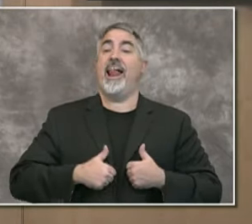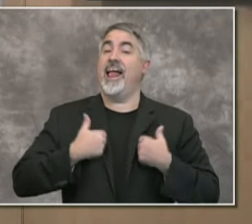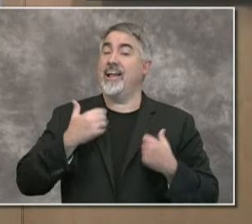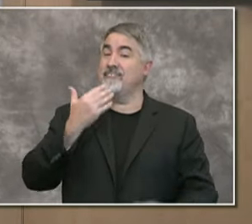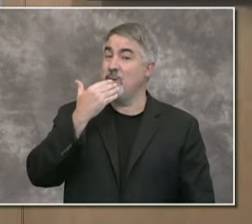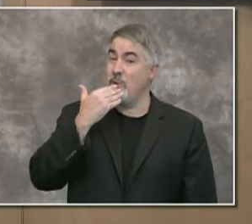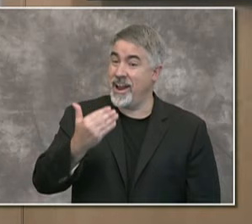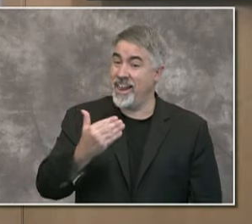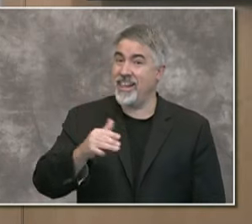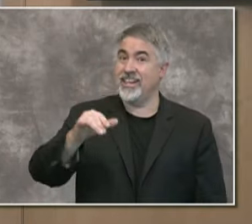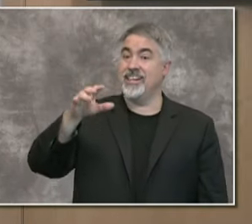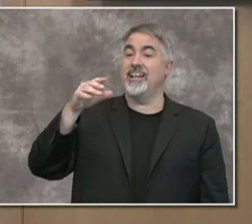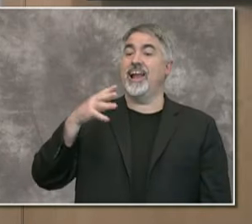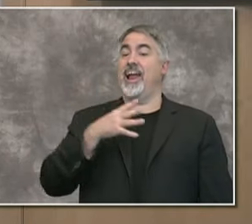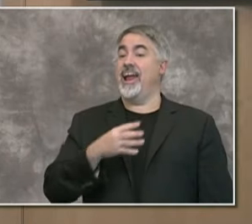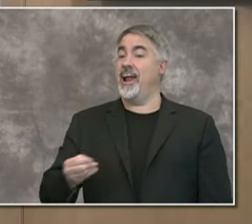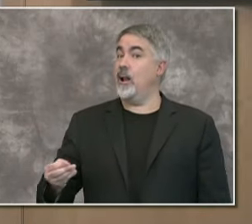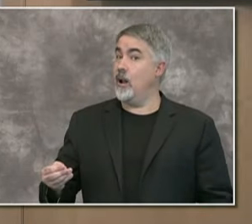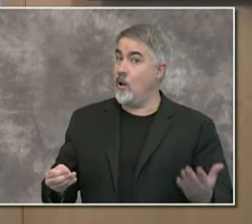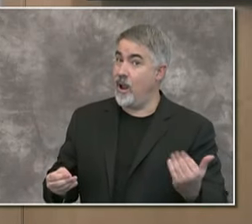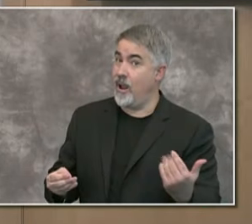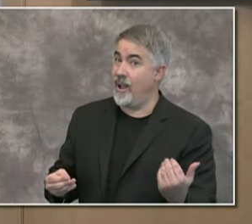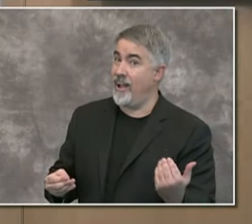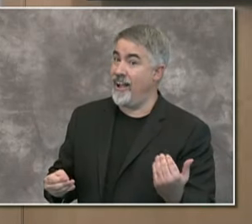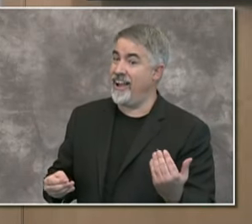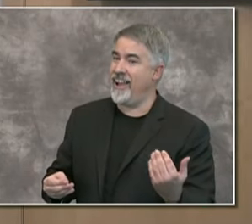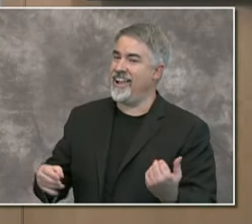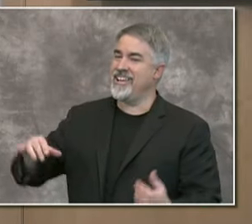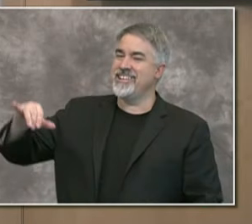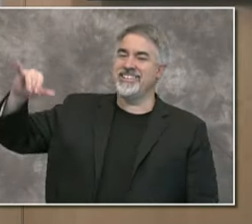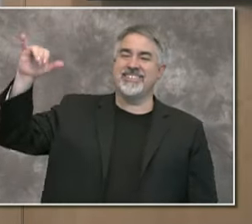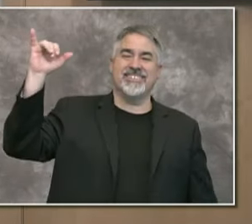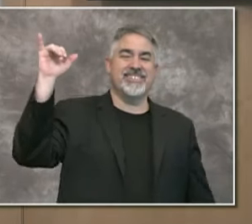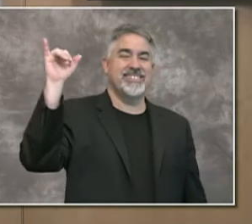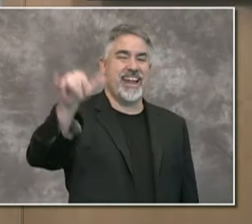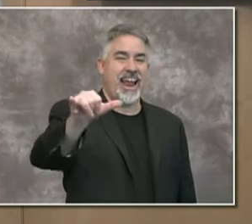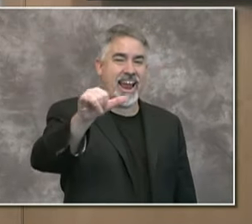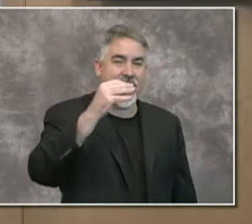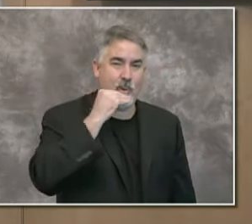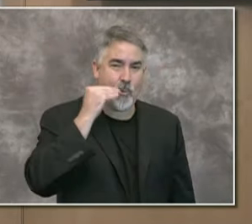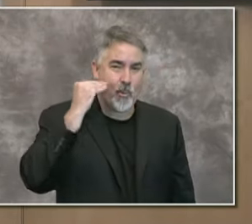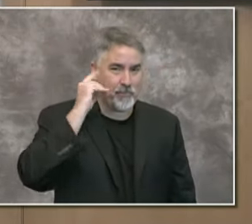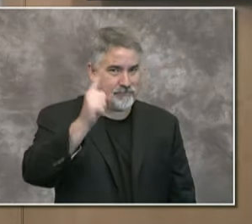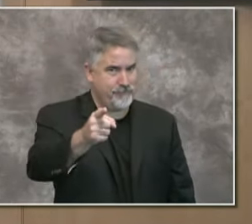and to stay well, stay home. Thank you.